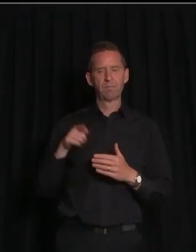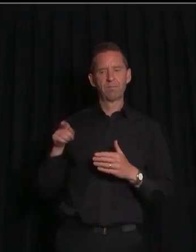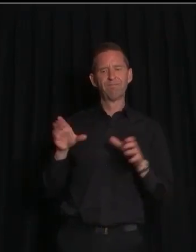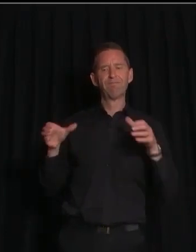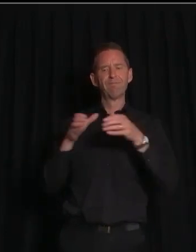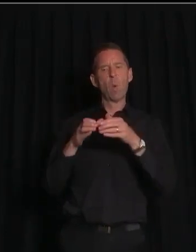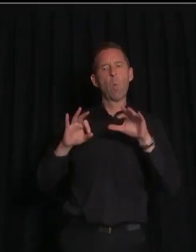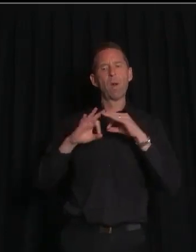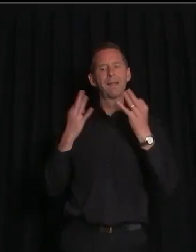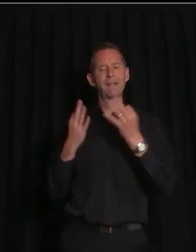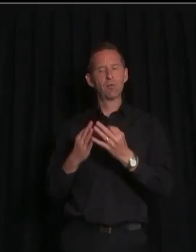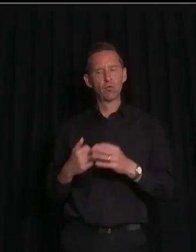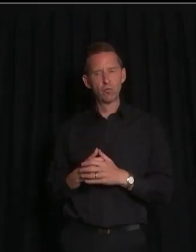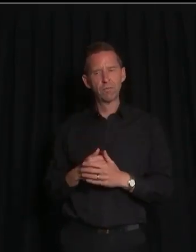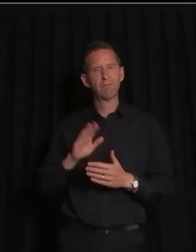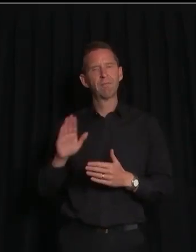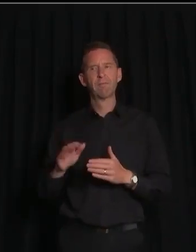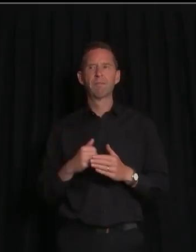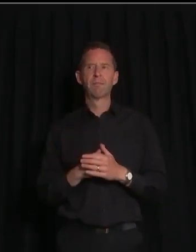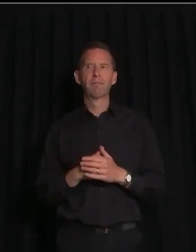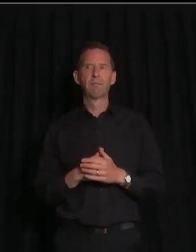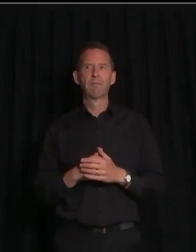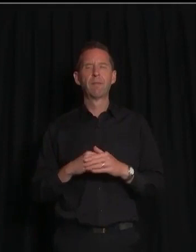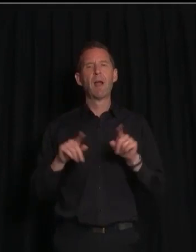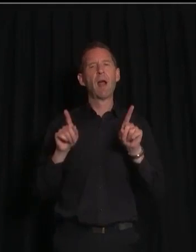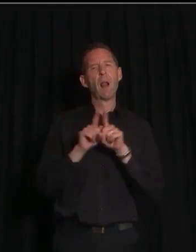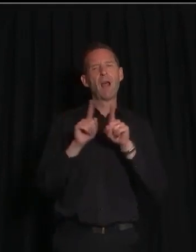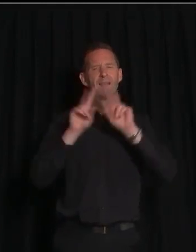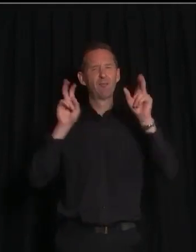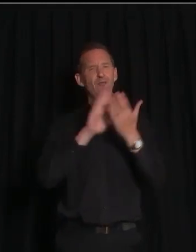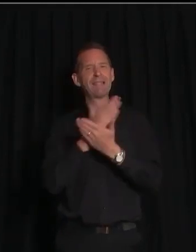the cute, badass queens.